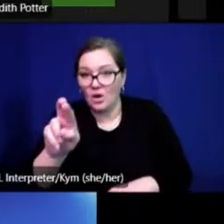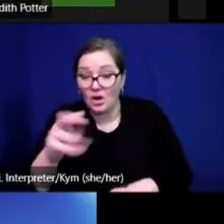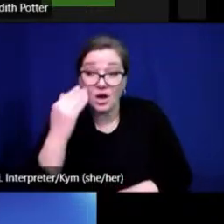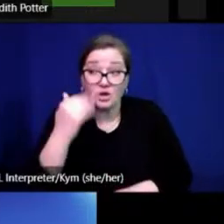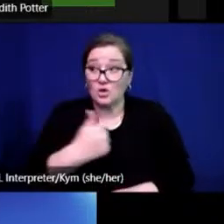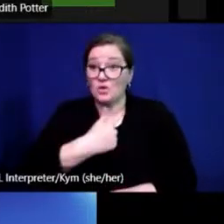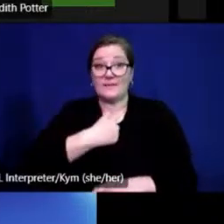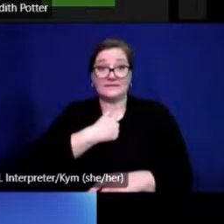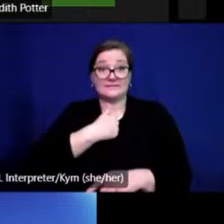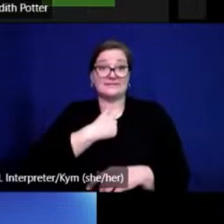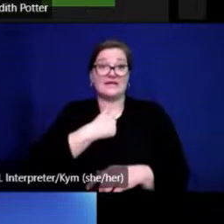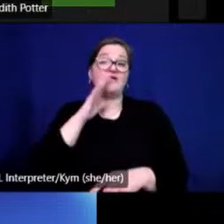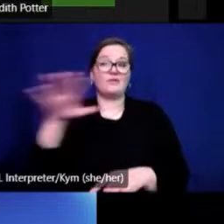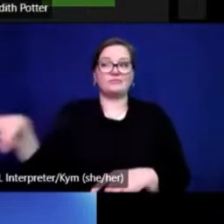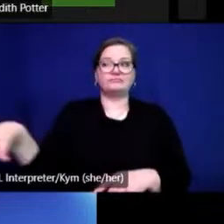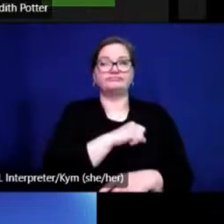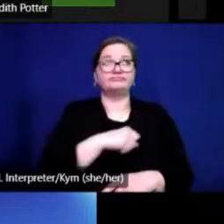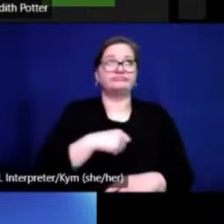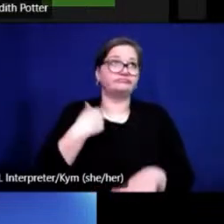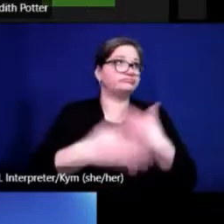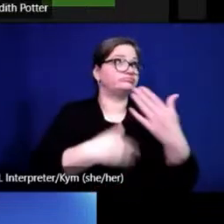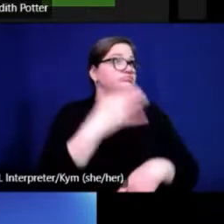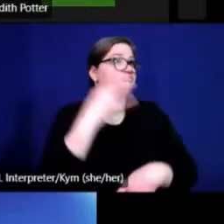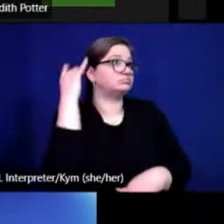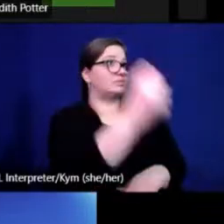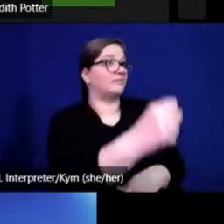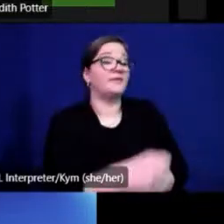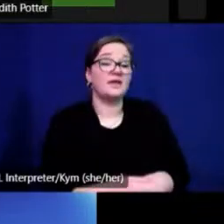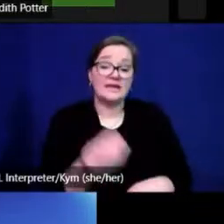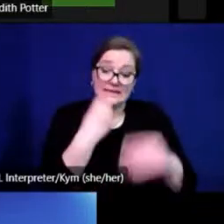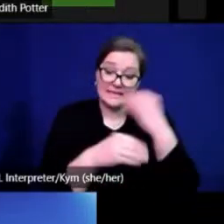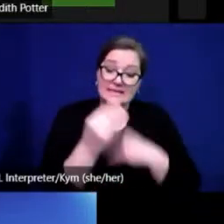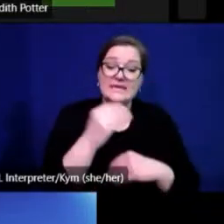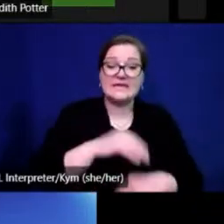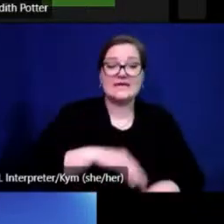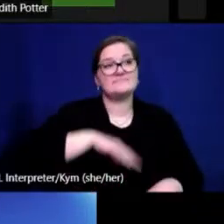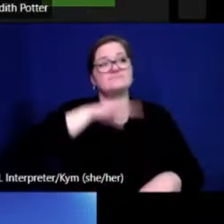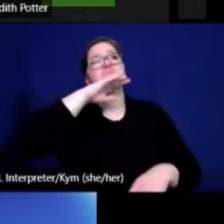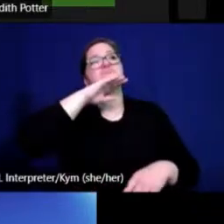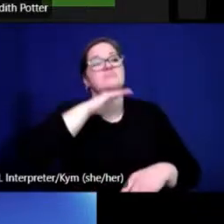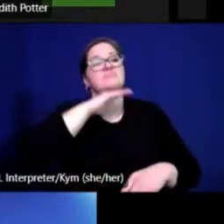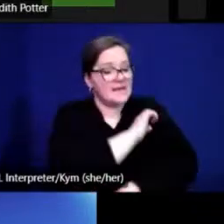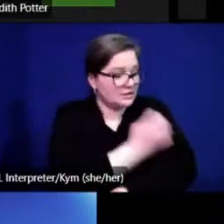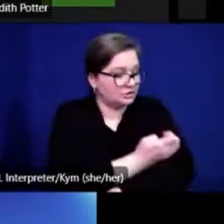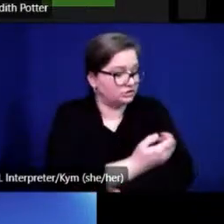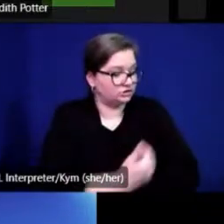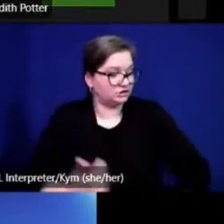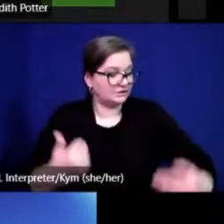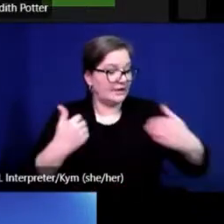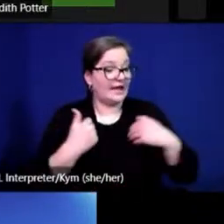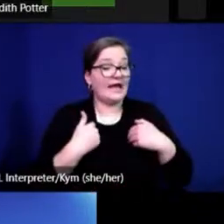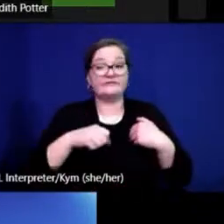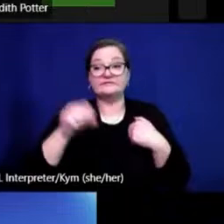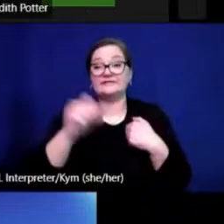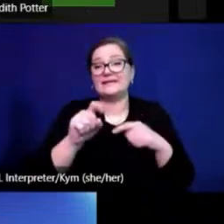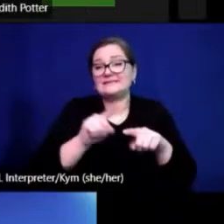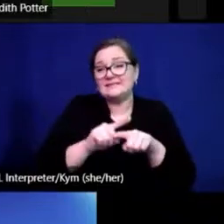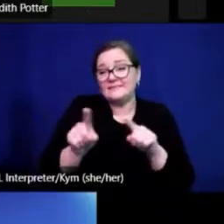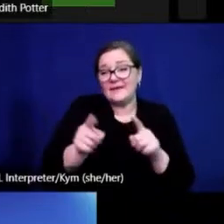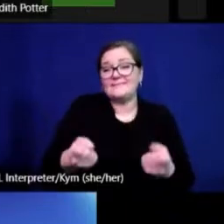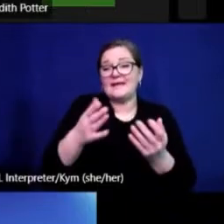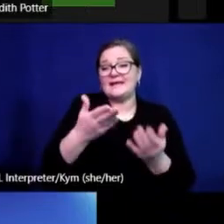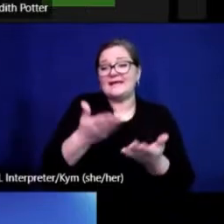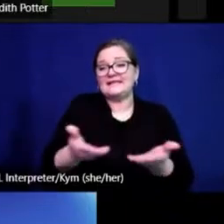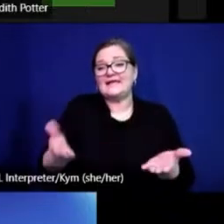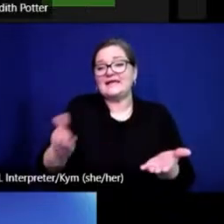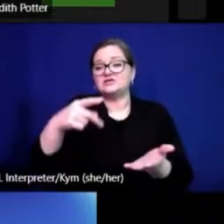myself, I grab it to go, and it's a quick thing to eat and feel full and energized after. But a lot of those prepackaged